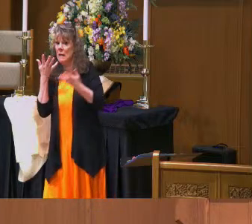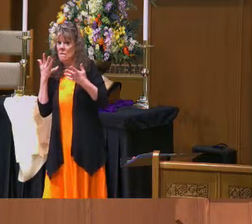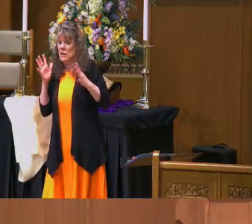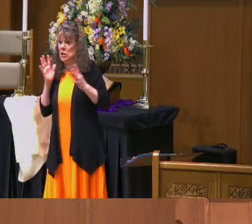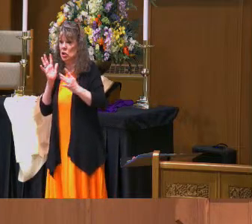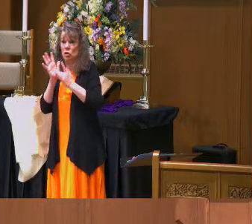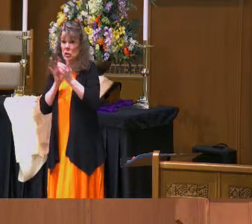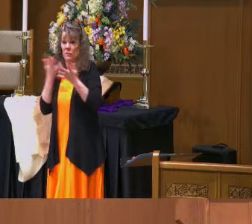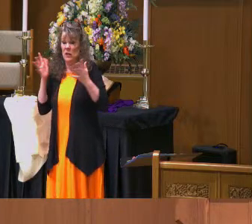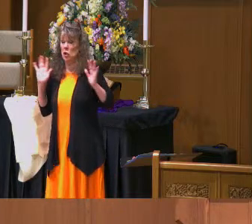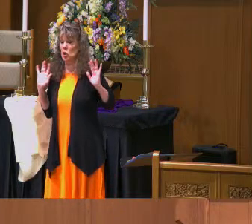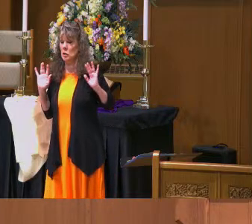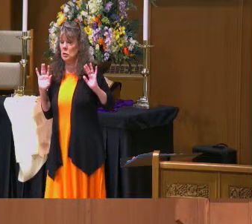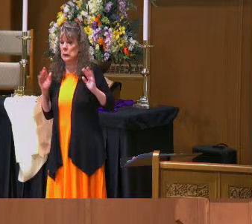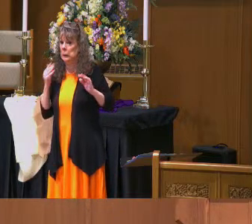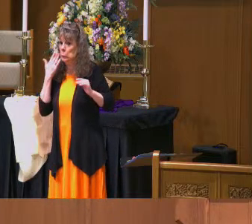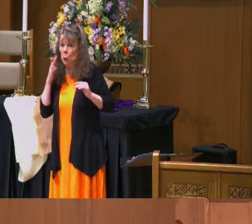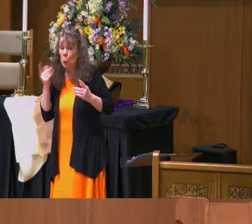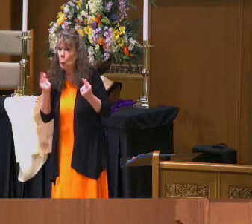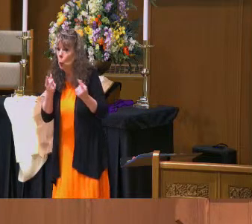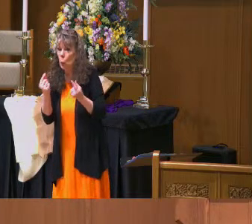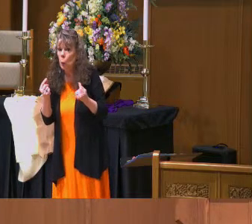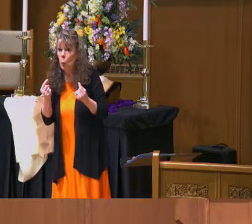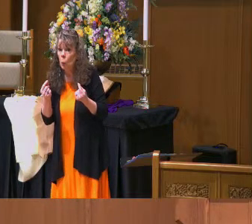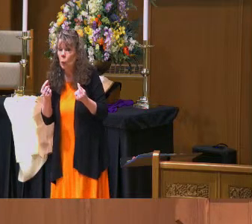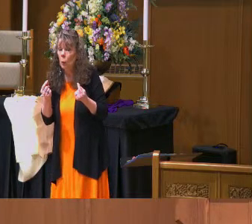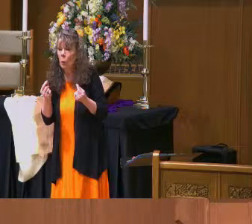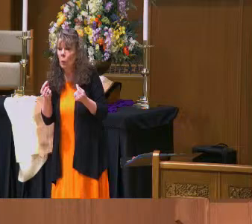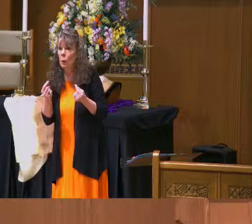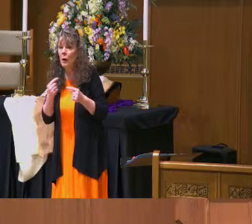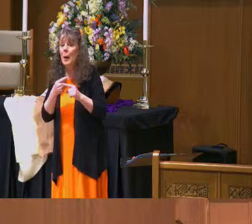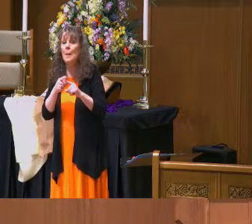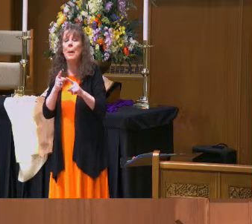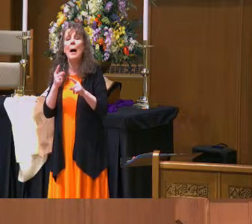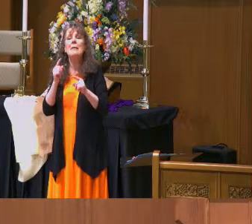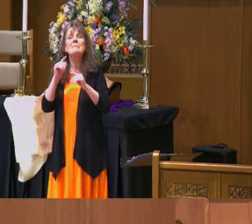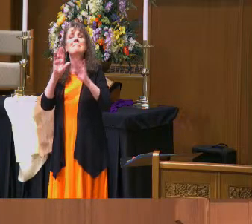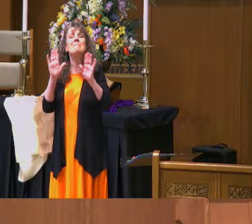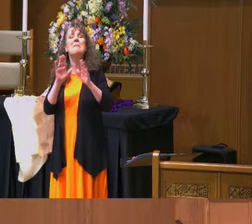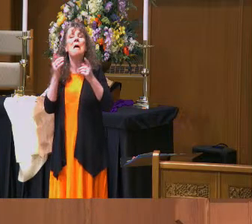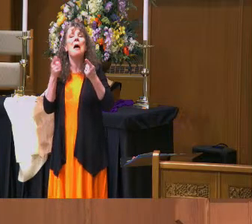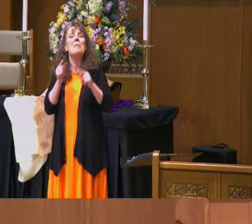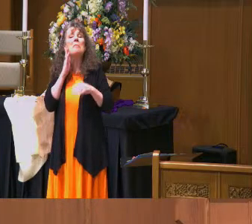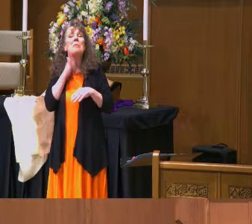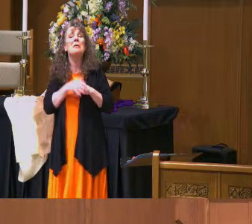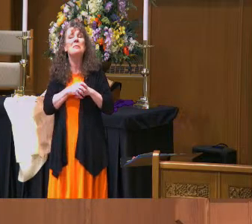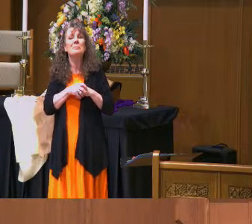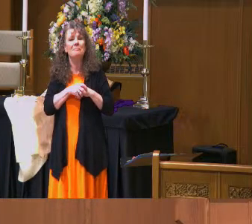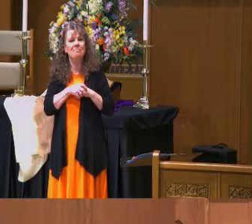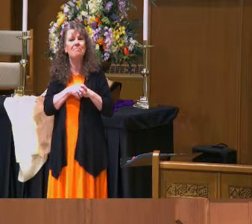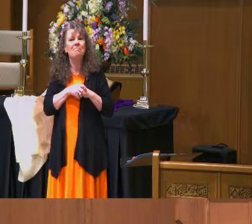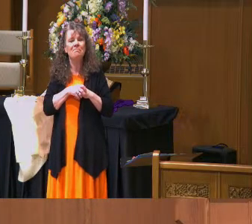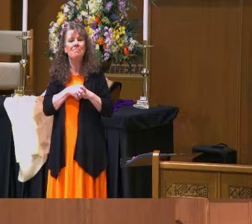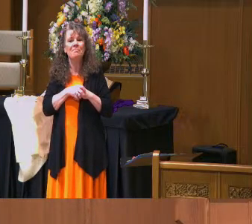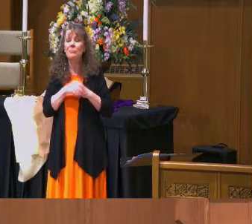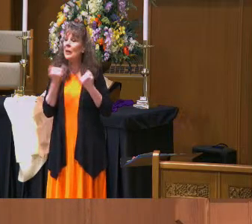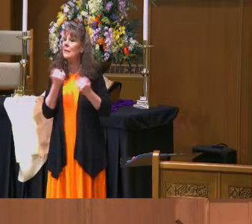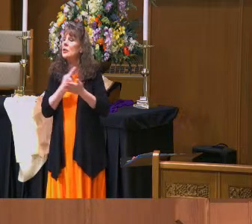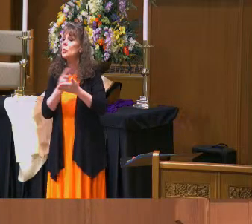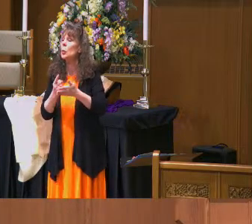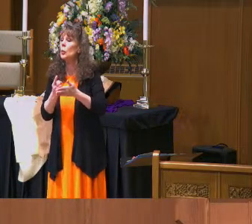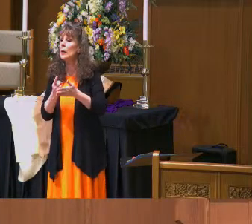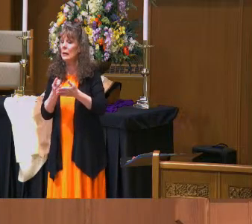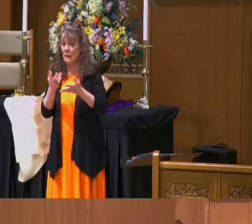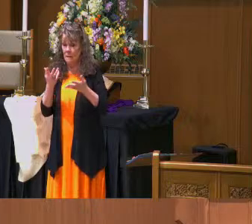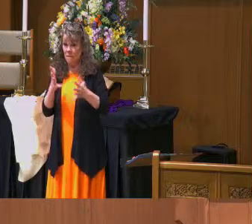Jesus, and they didn't know what to do. But Sunday was a coming. This week ends in the